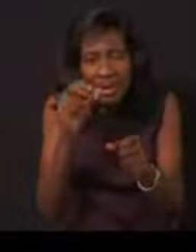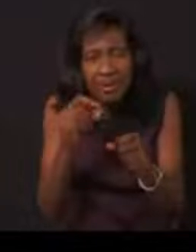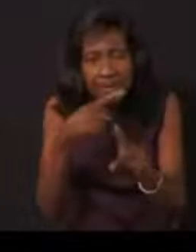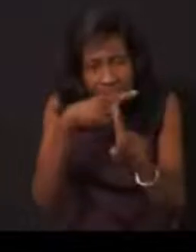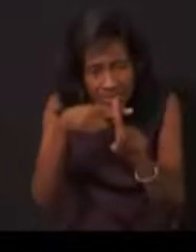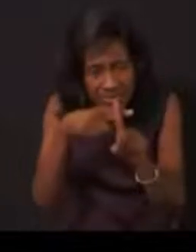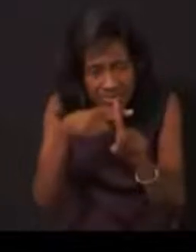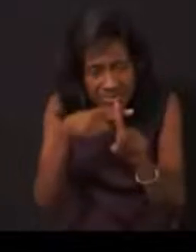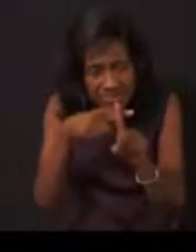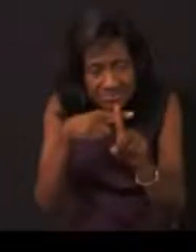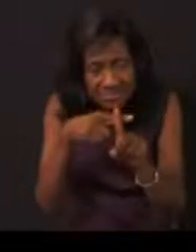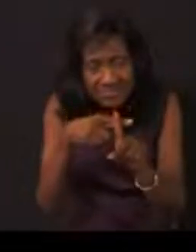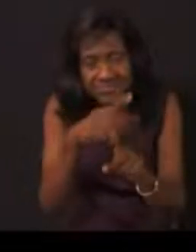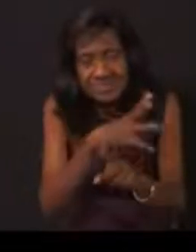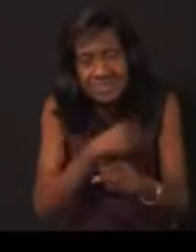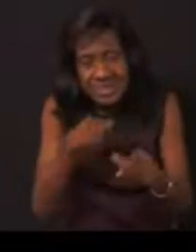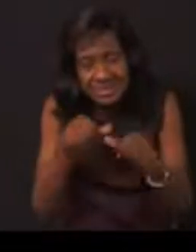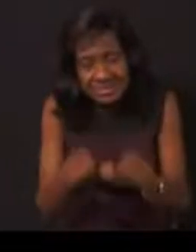isolating